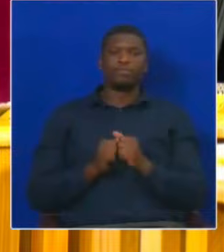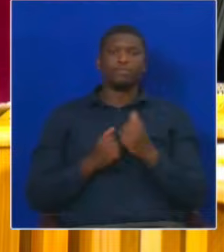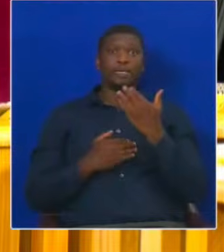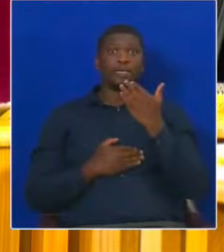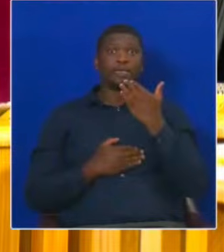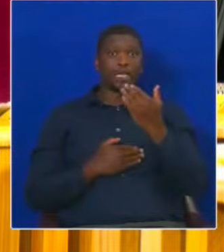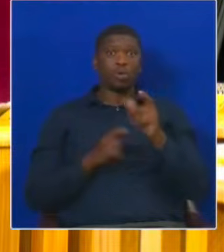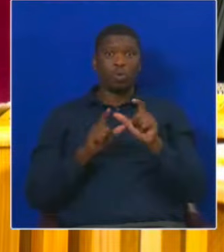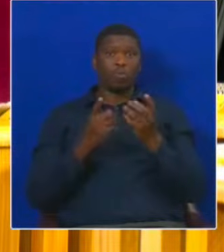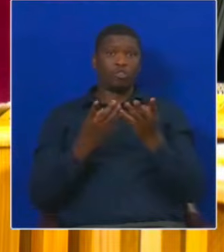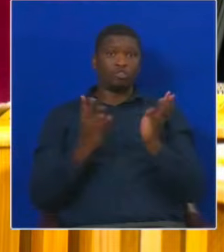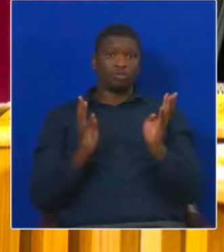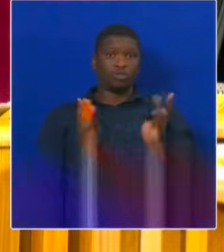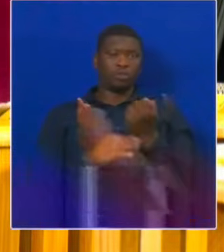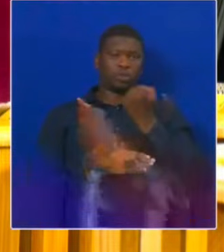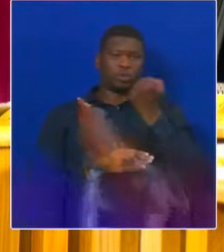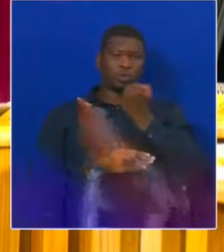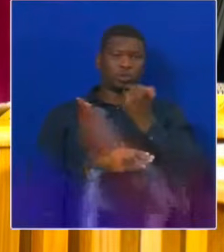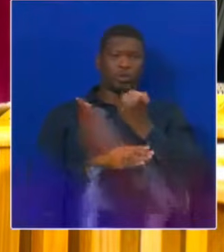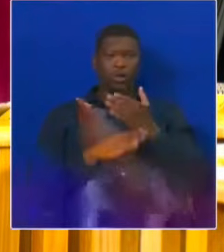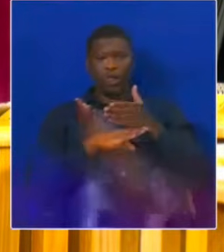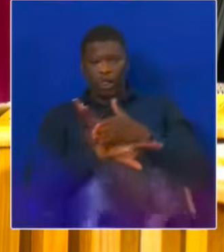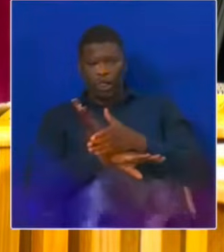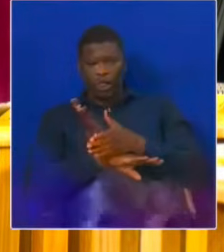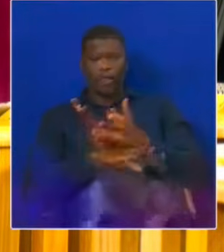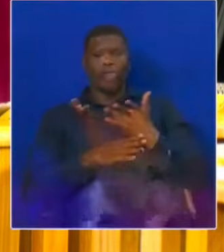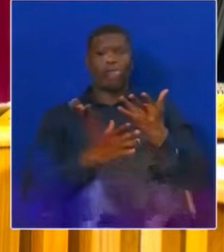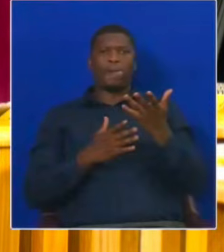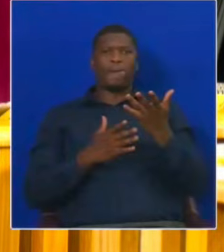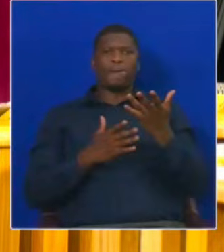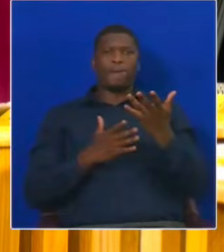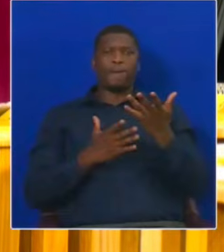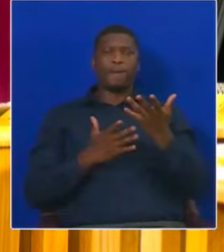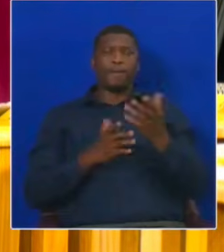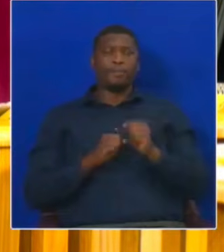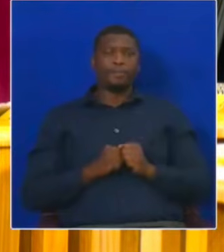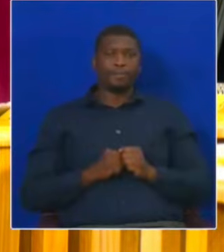Sorry for interjecting you, Advocate.